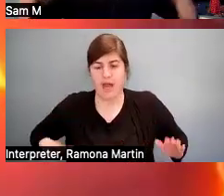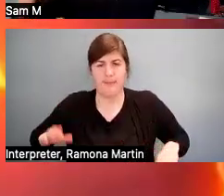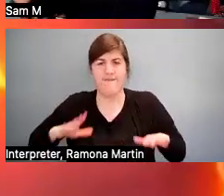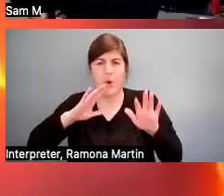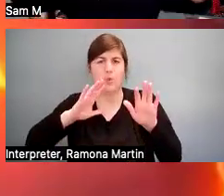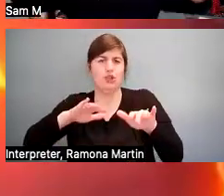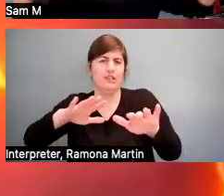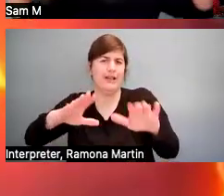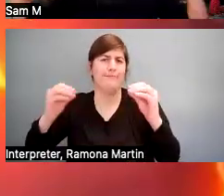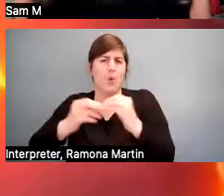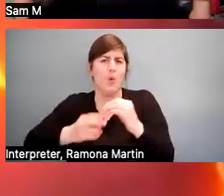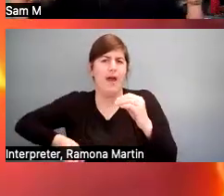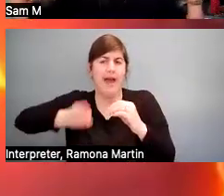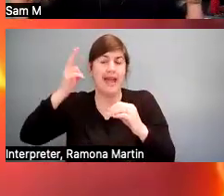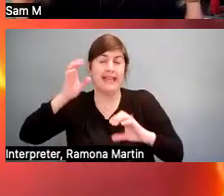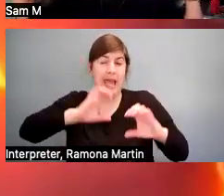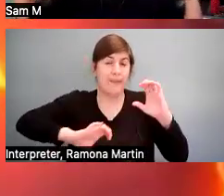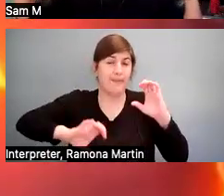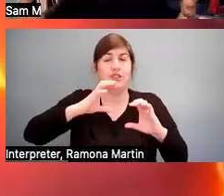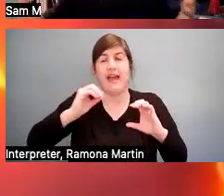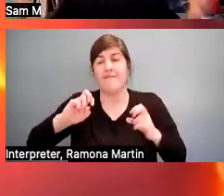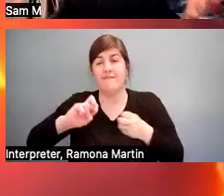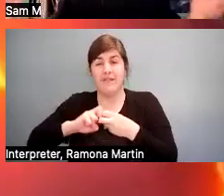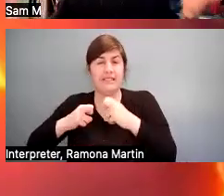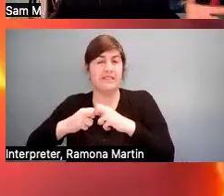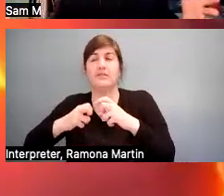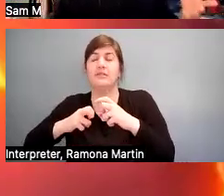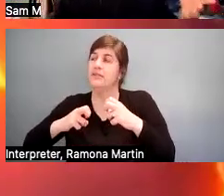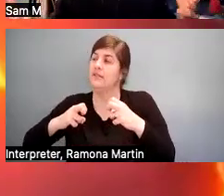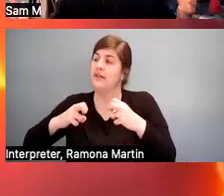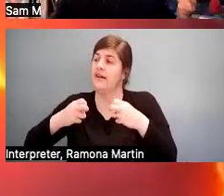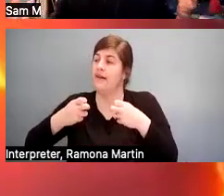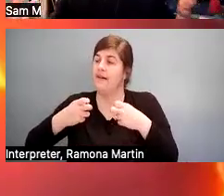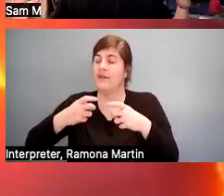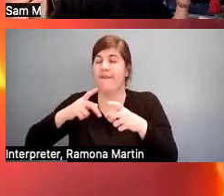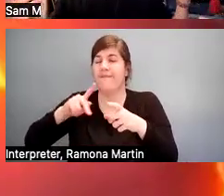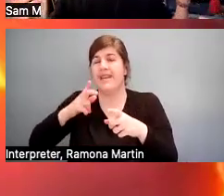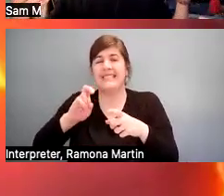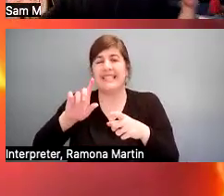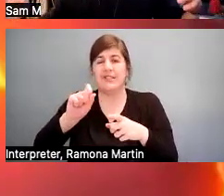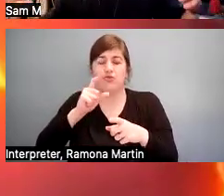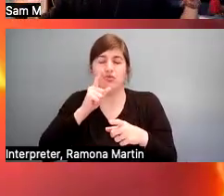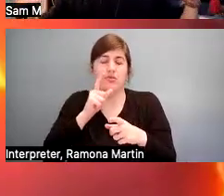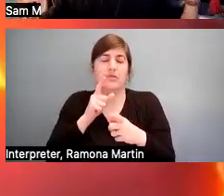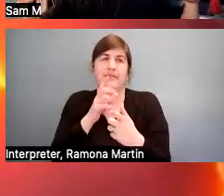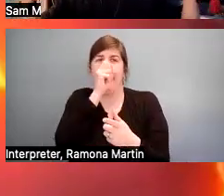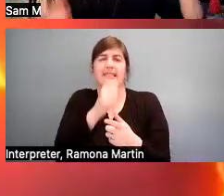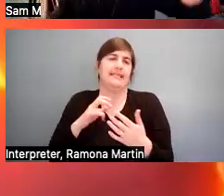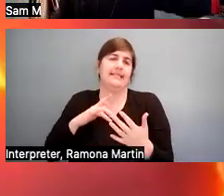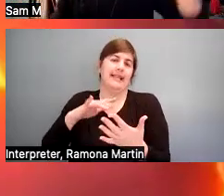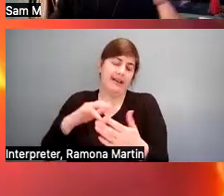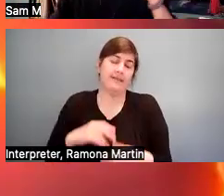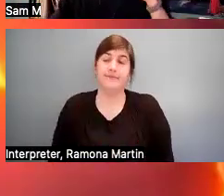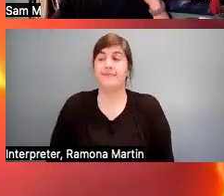So the chemistry and the physics is all really strange. So it's a fascinating thing to study. But for studying